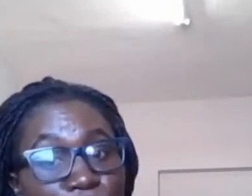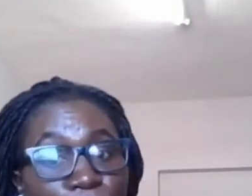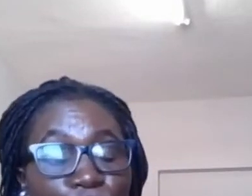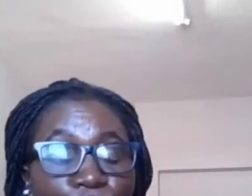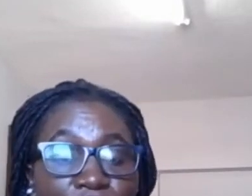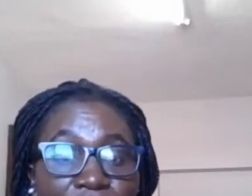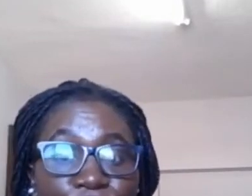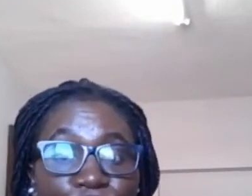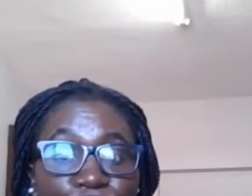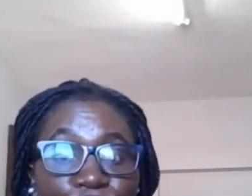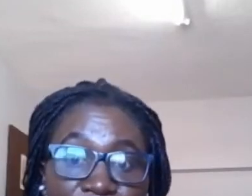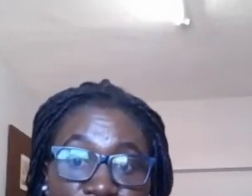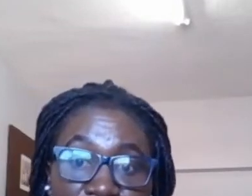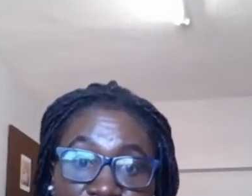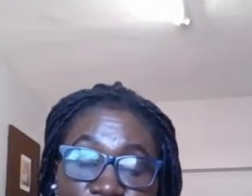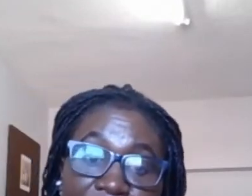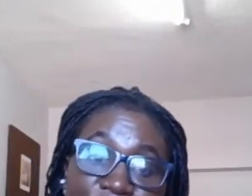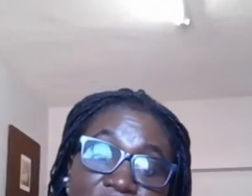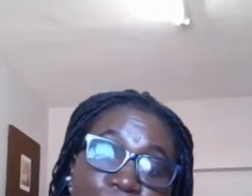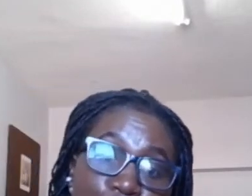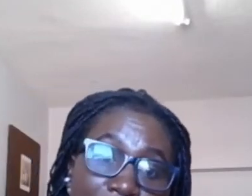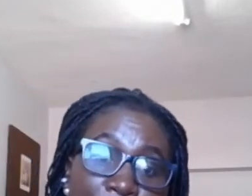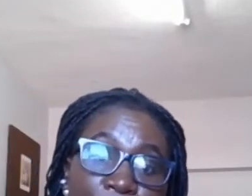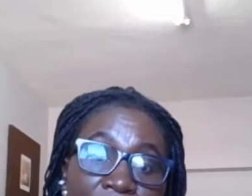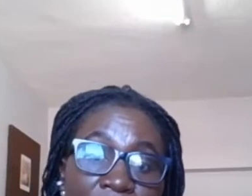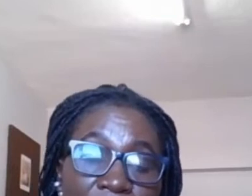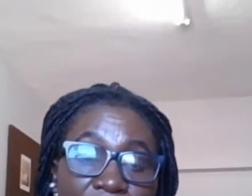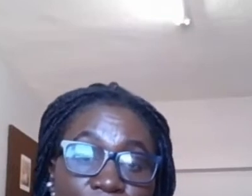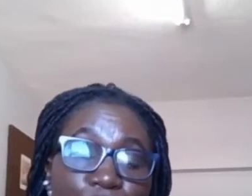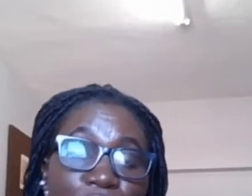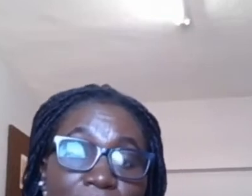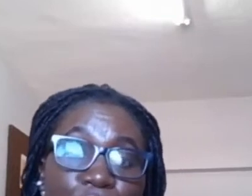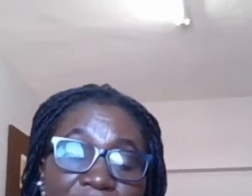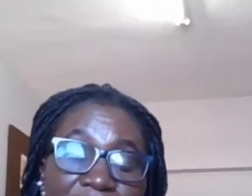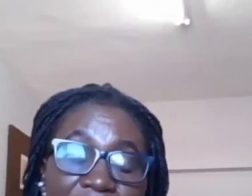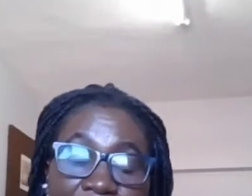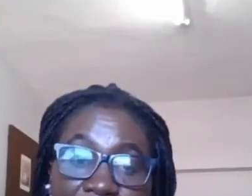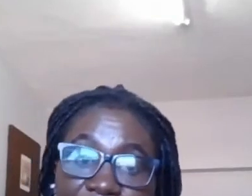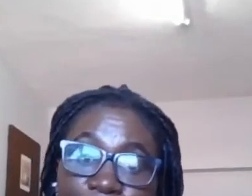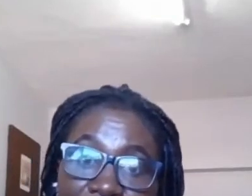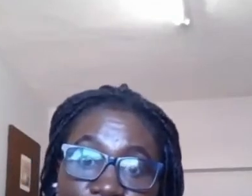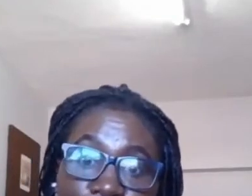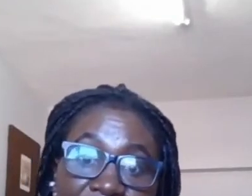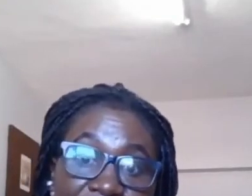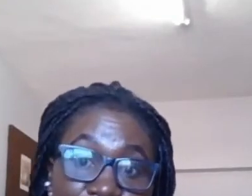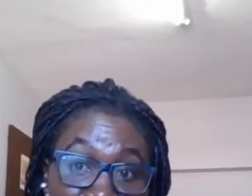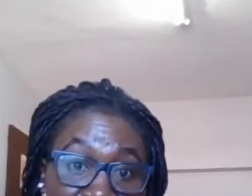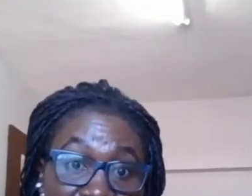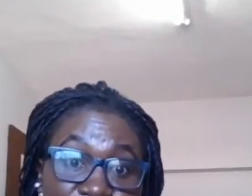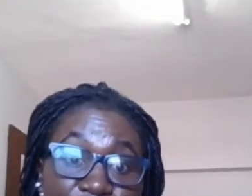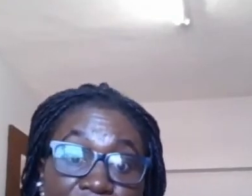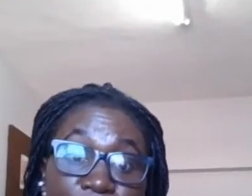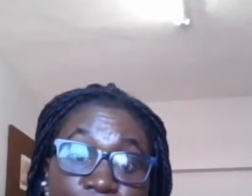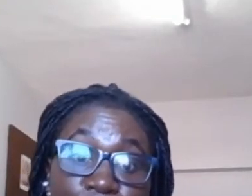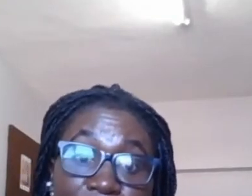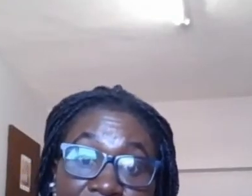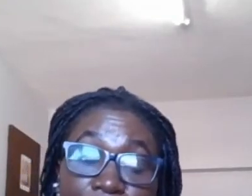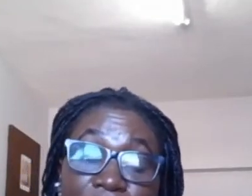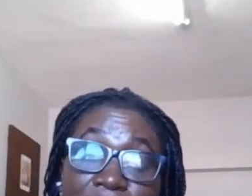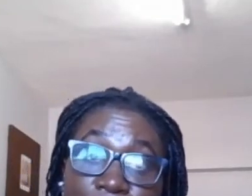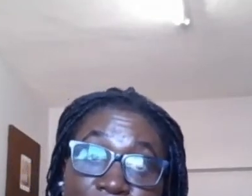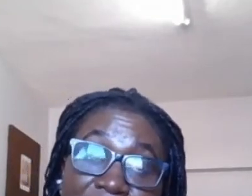education program called the Future Conservationists of Africa program. This program provides interactive platforms and experiences for young